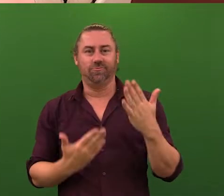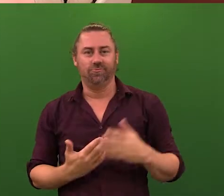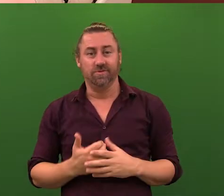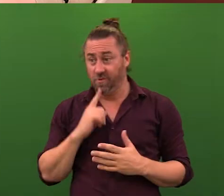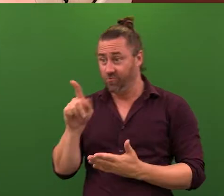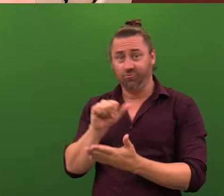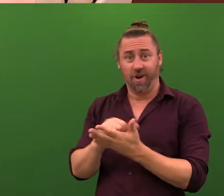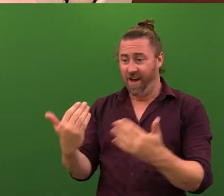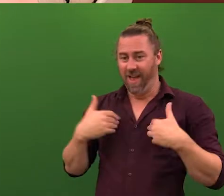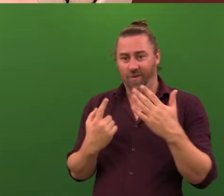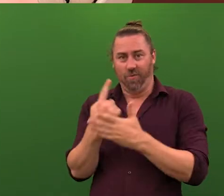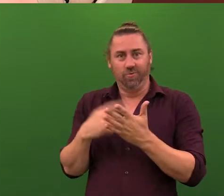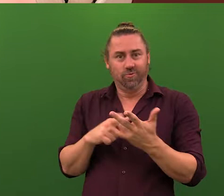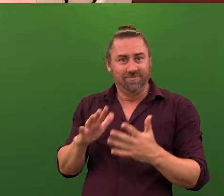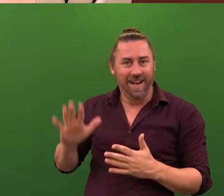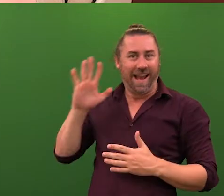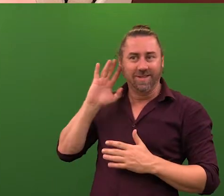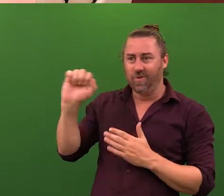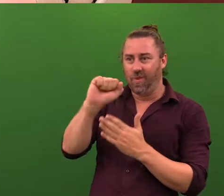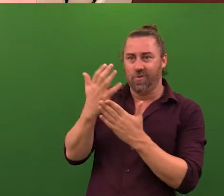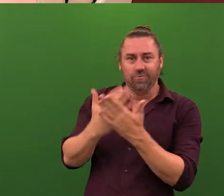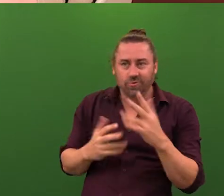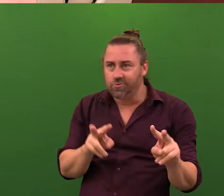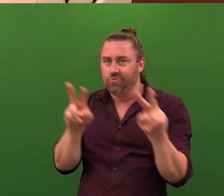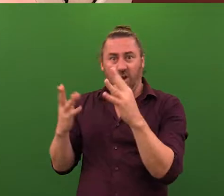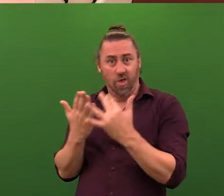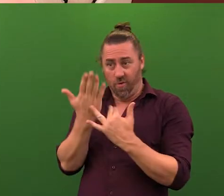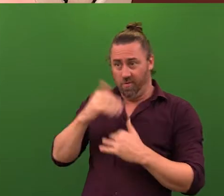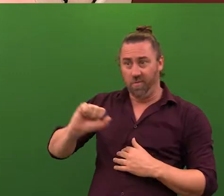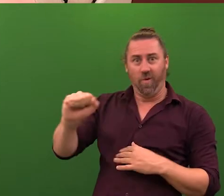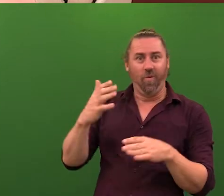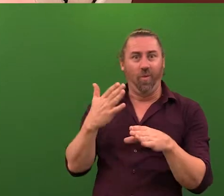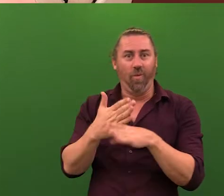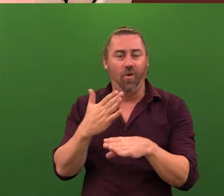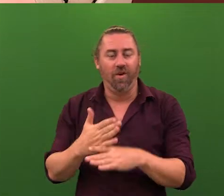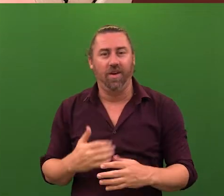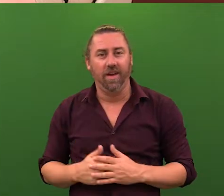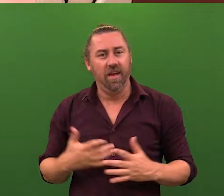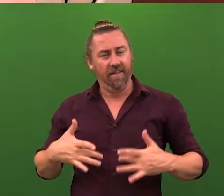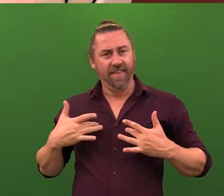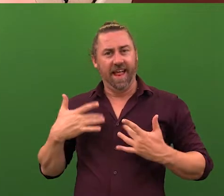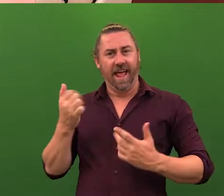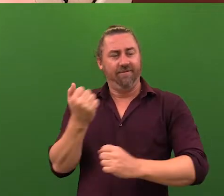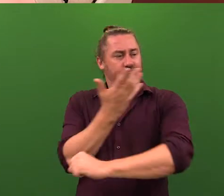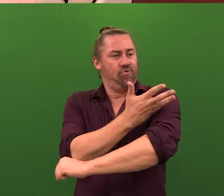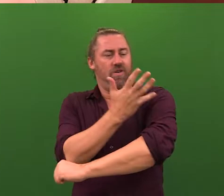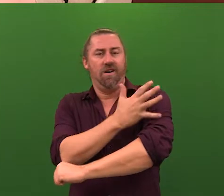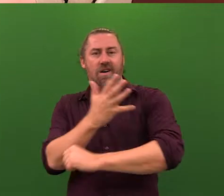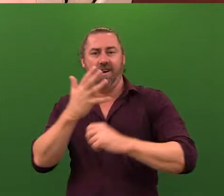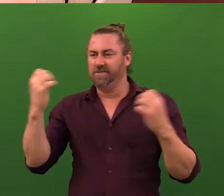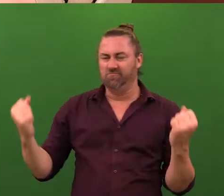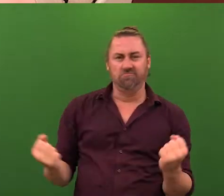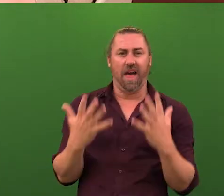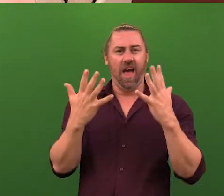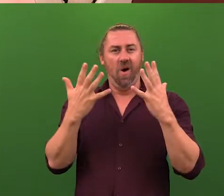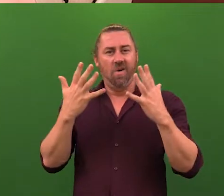this opportunity to learn those stories too through your work, and you get that amazing sense of pride and power